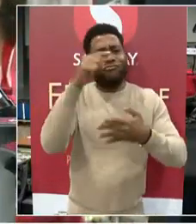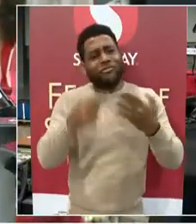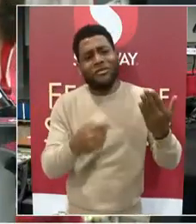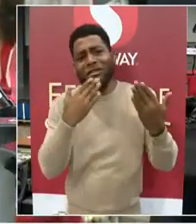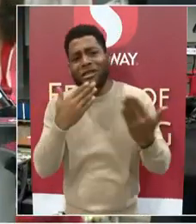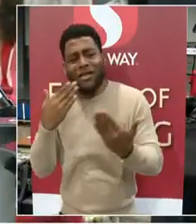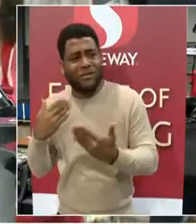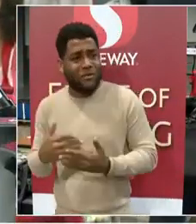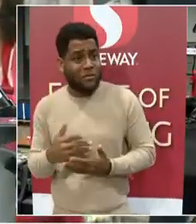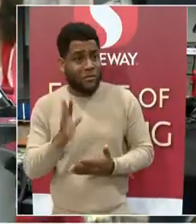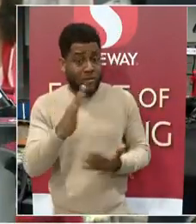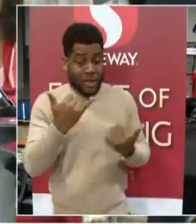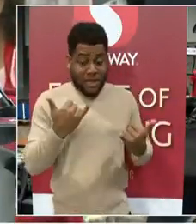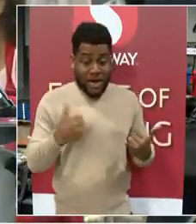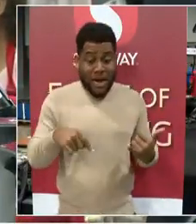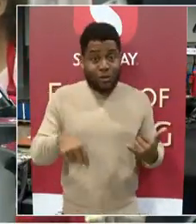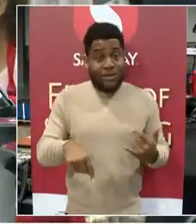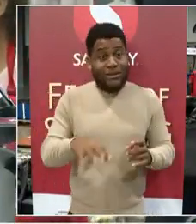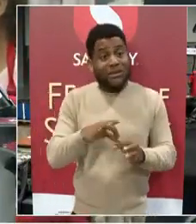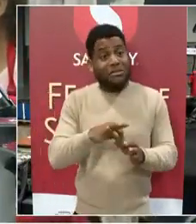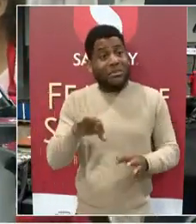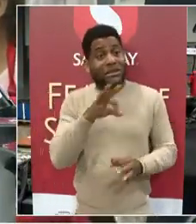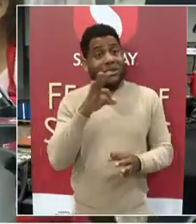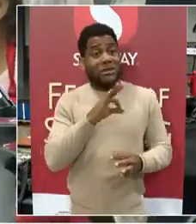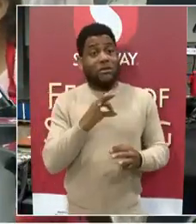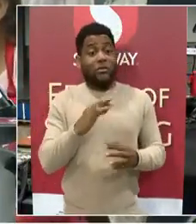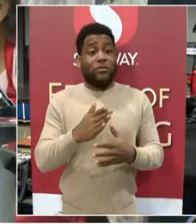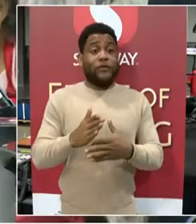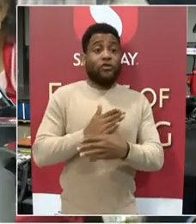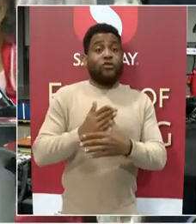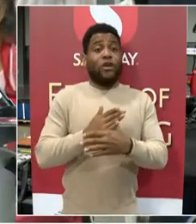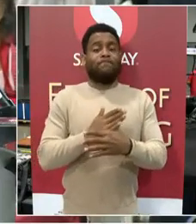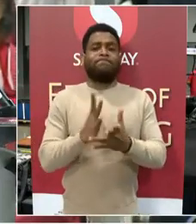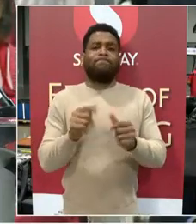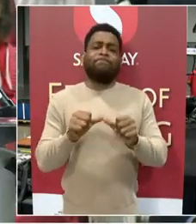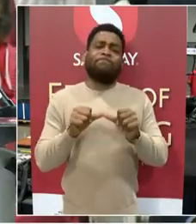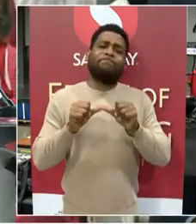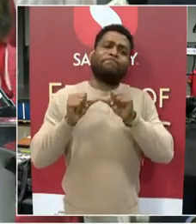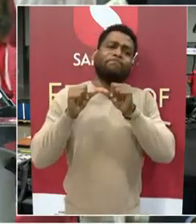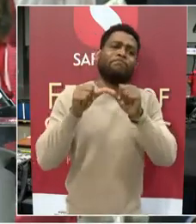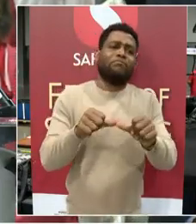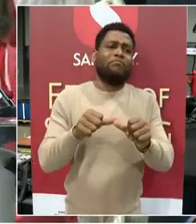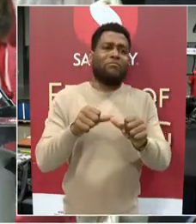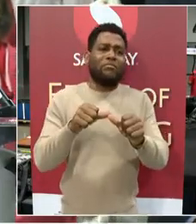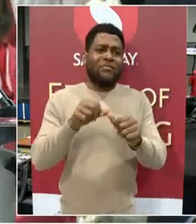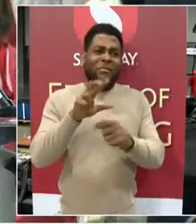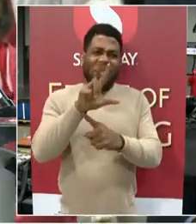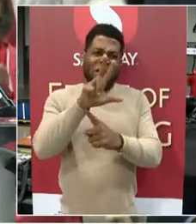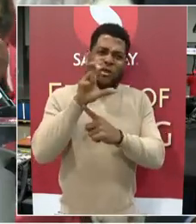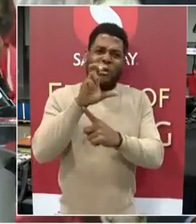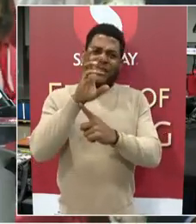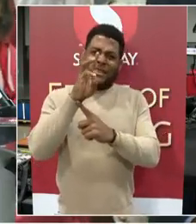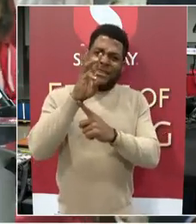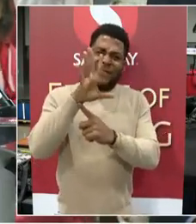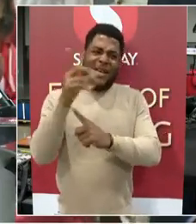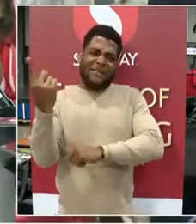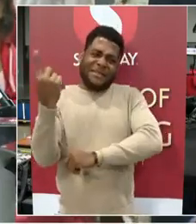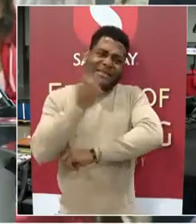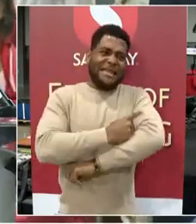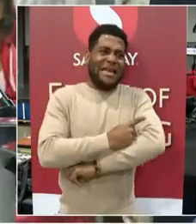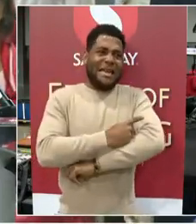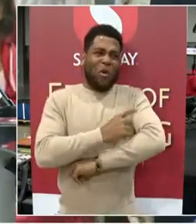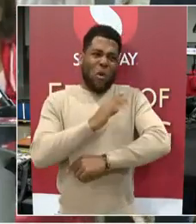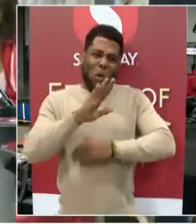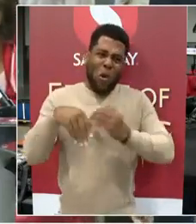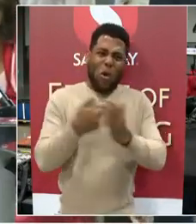spirit of sharing and carry it through 365 days of year and lift up